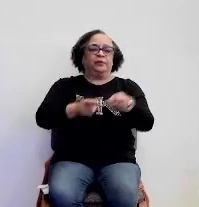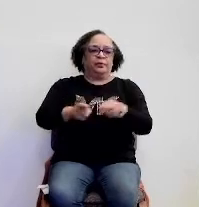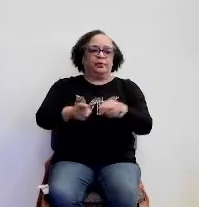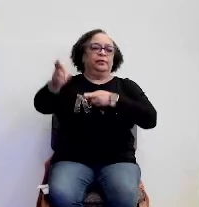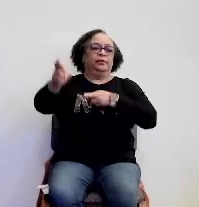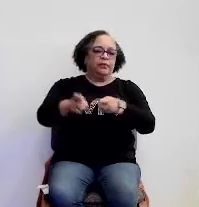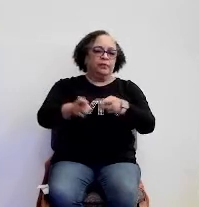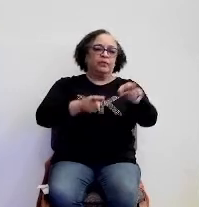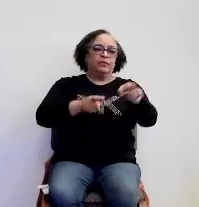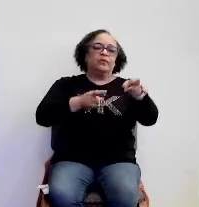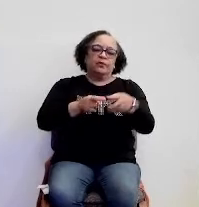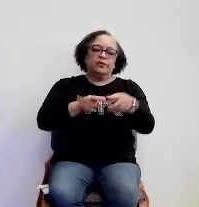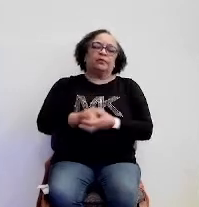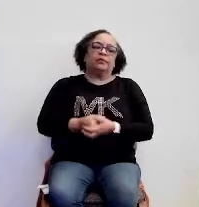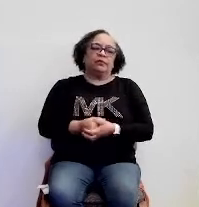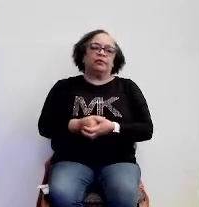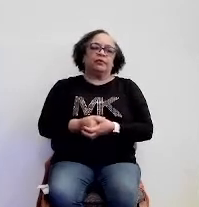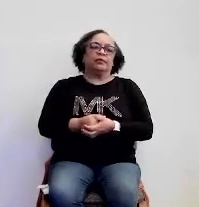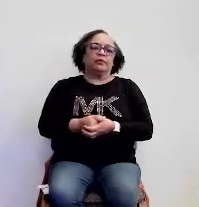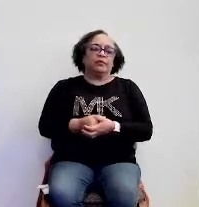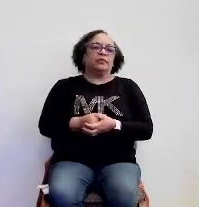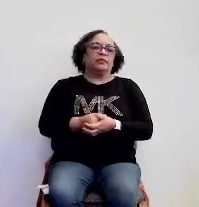reign.